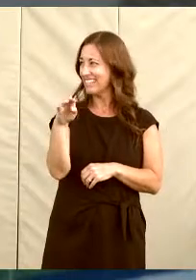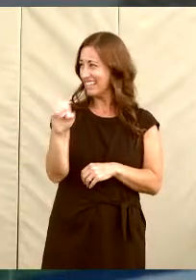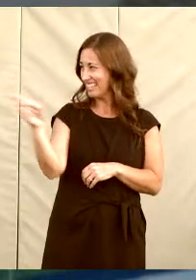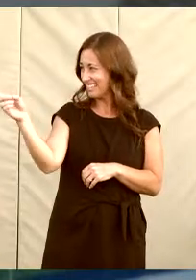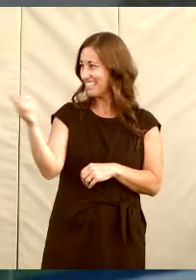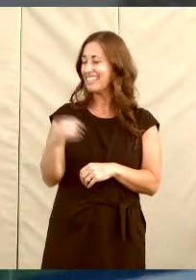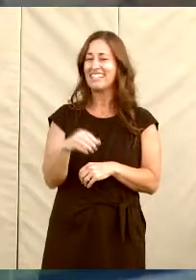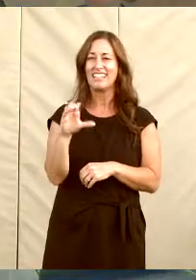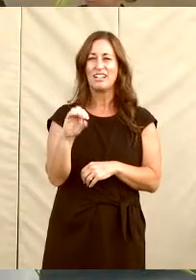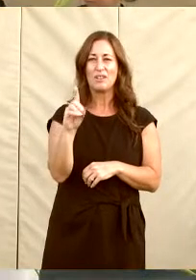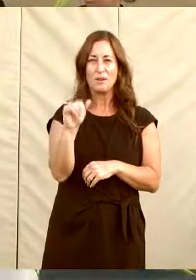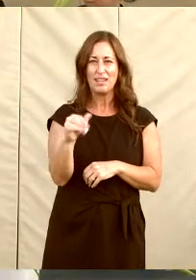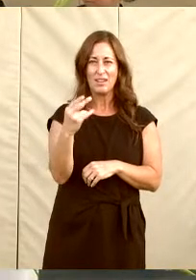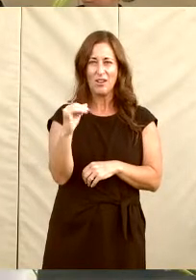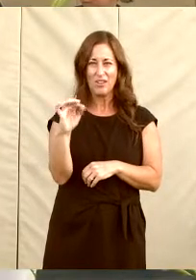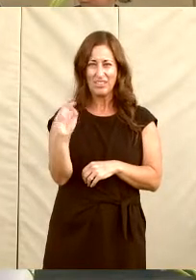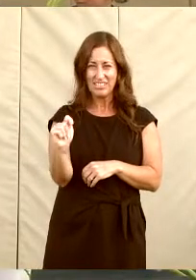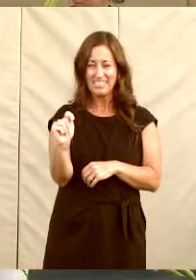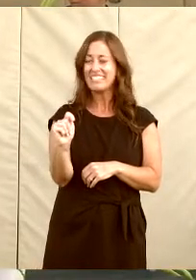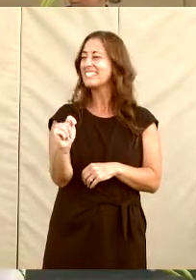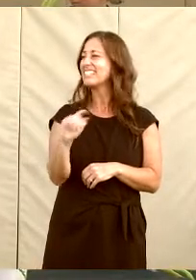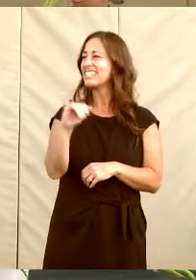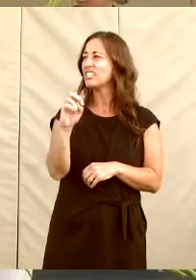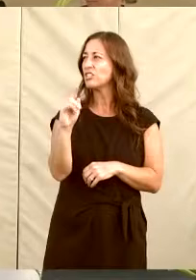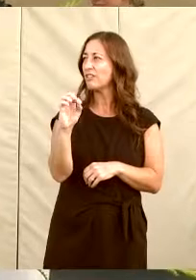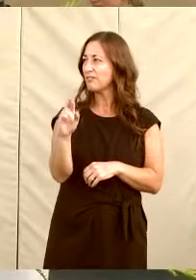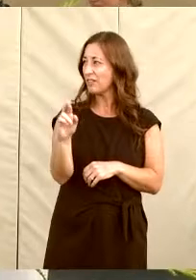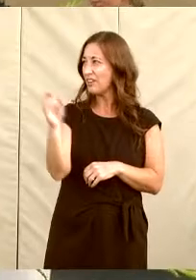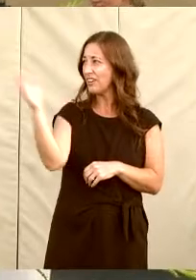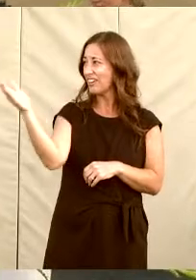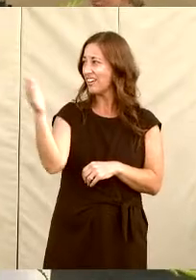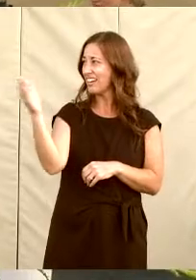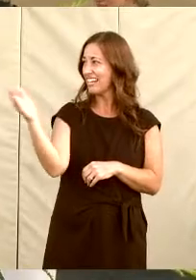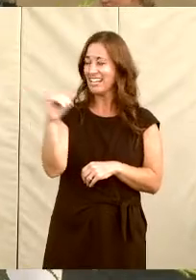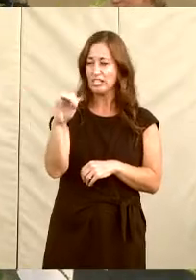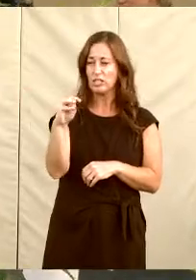Hurt, Miss Jennifer Malden, and Mr. James Scher.